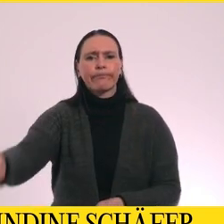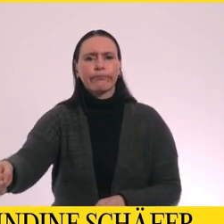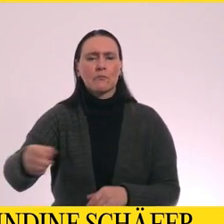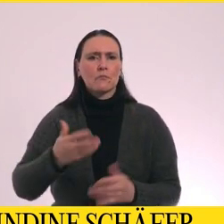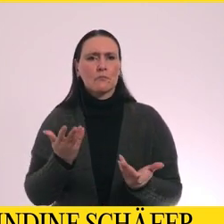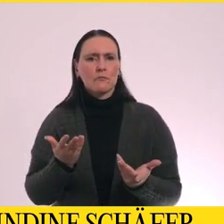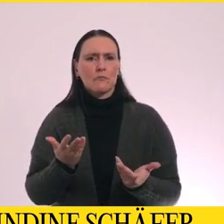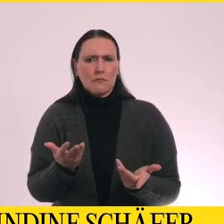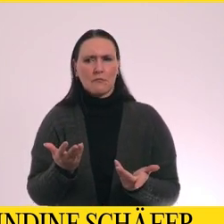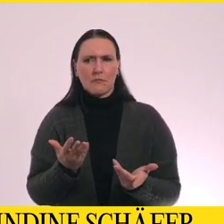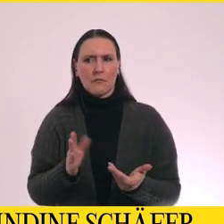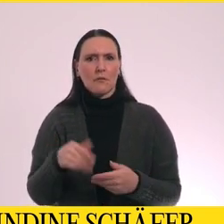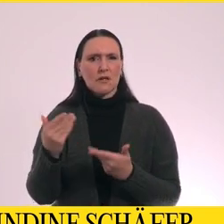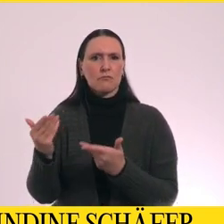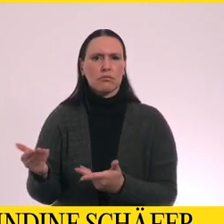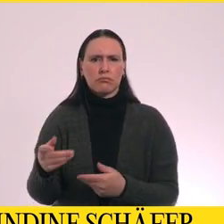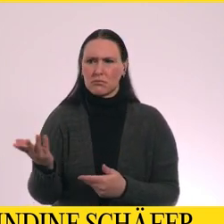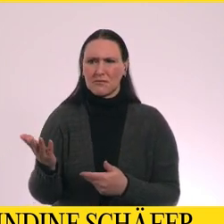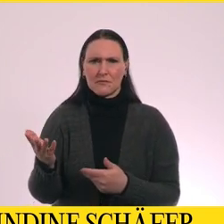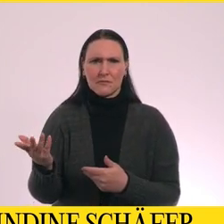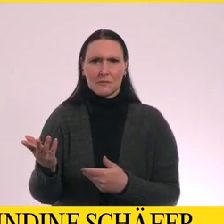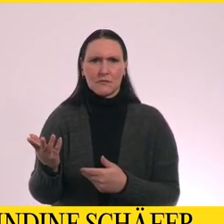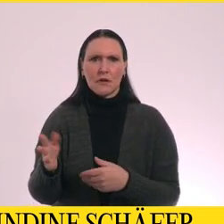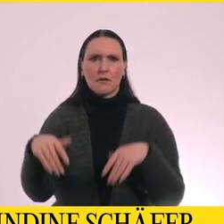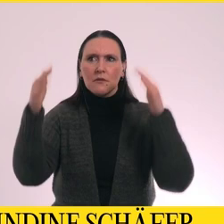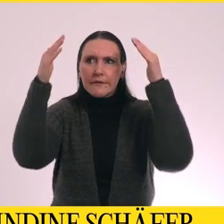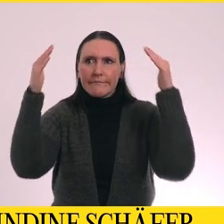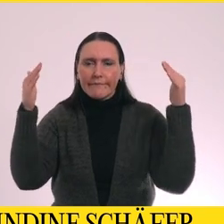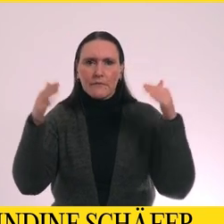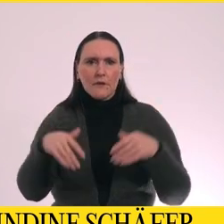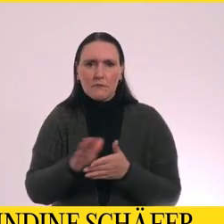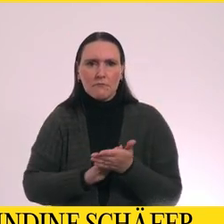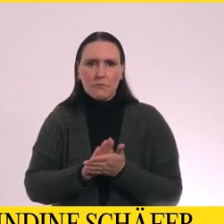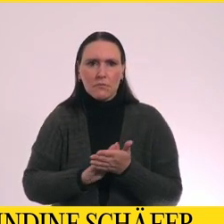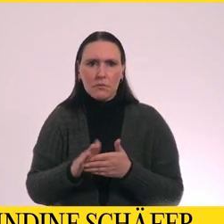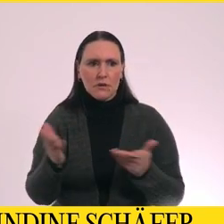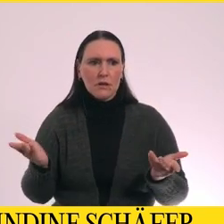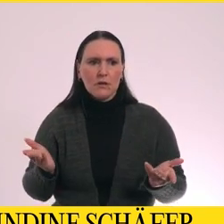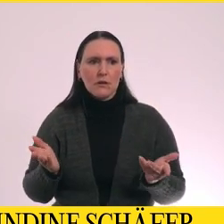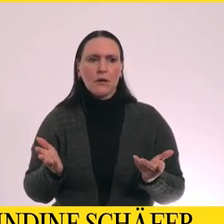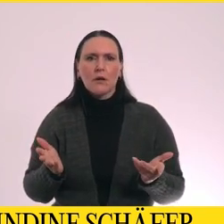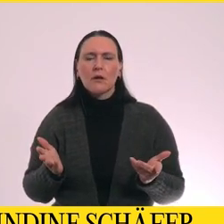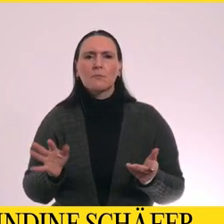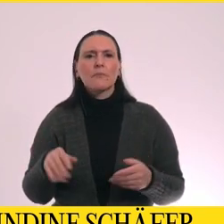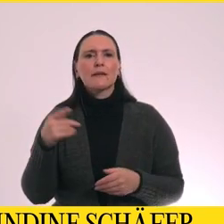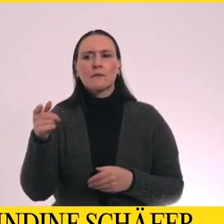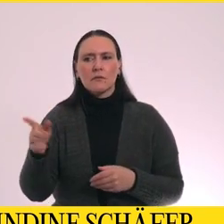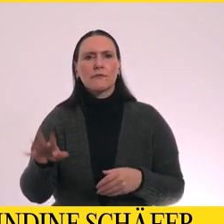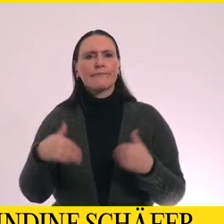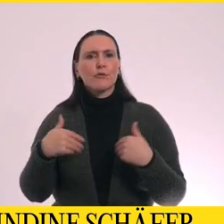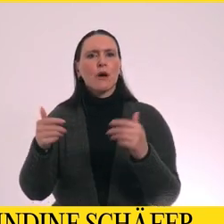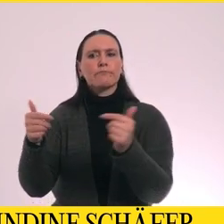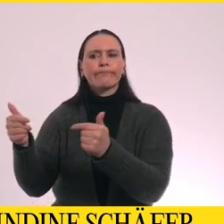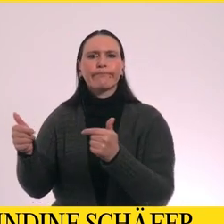starve or have no roof over their heads. On the contrary, the bodies are taken care of. There's also